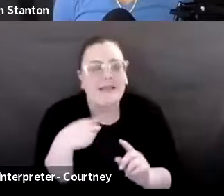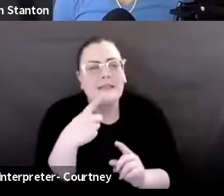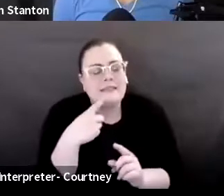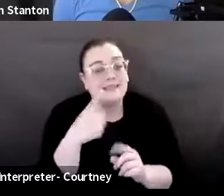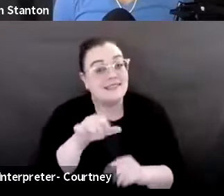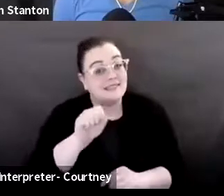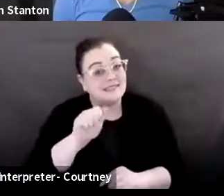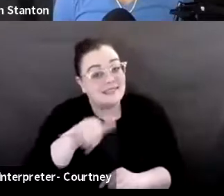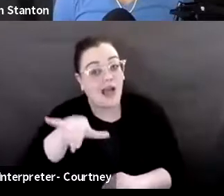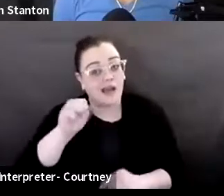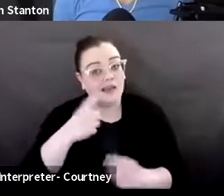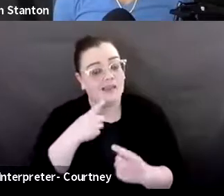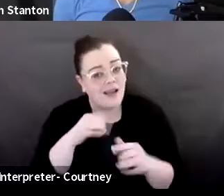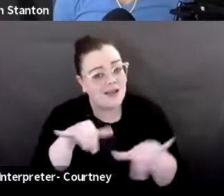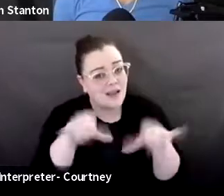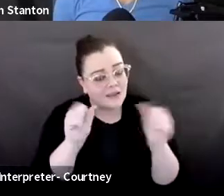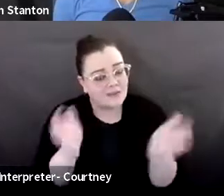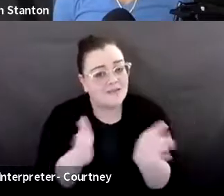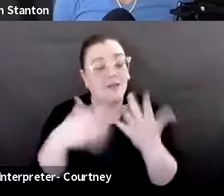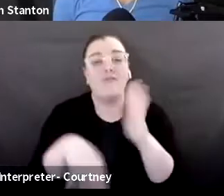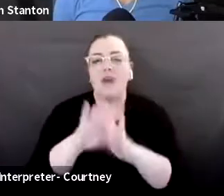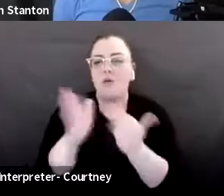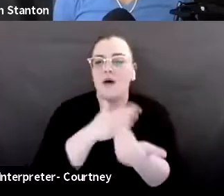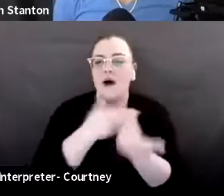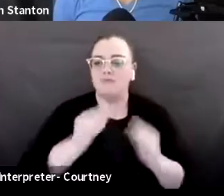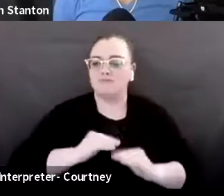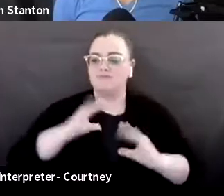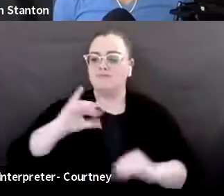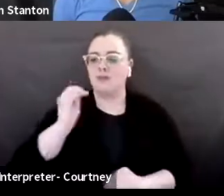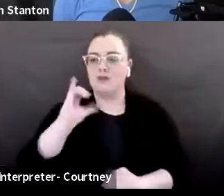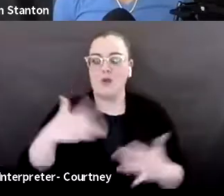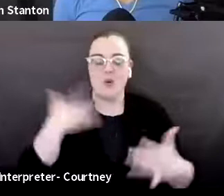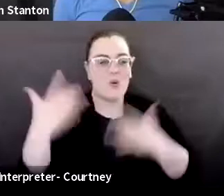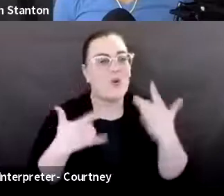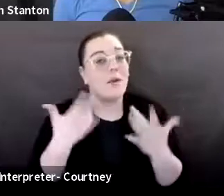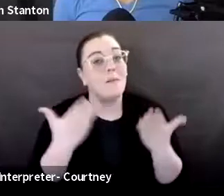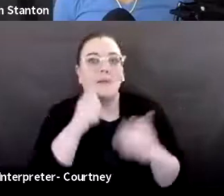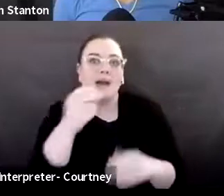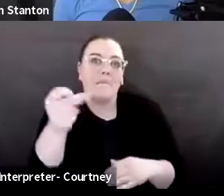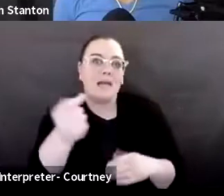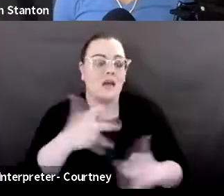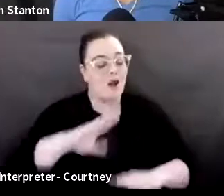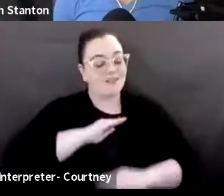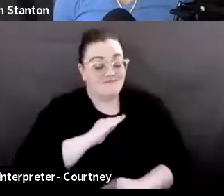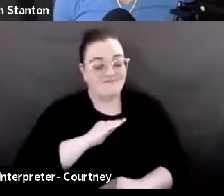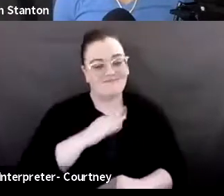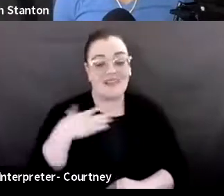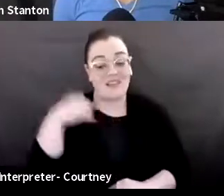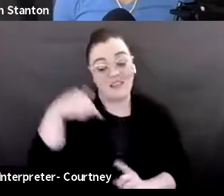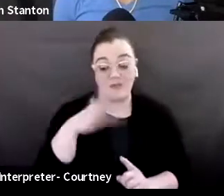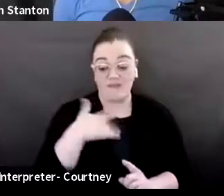things that bring you joy. And sometimes it's not the immediate gratification, right? You can't say, well, this is going to make me feel good in the